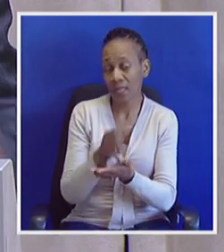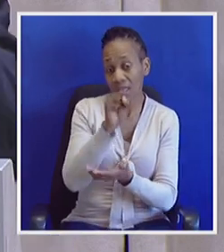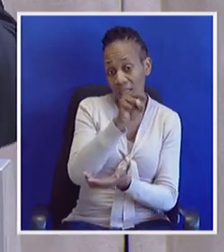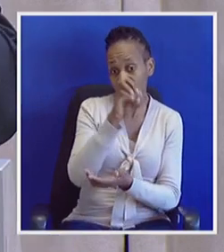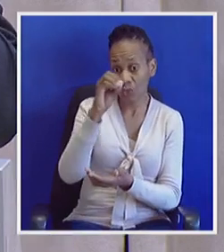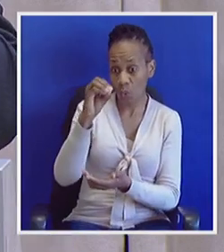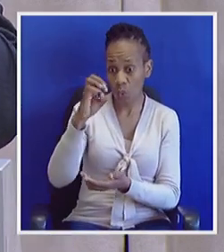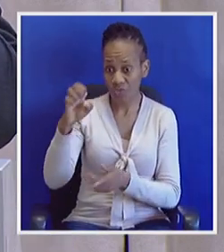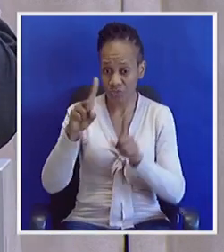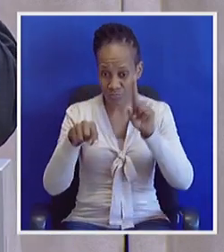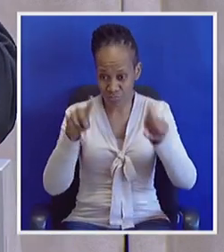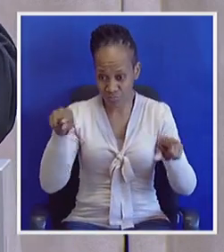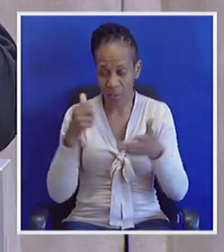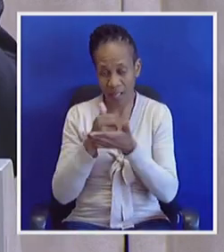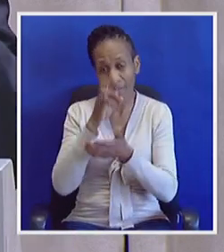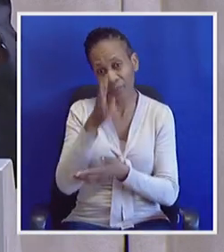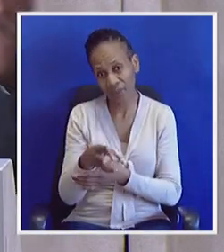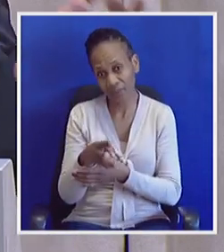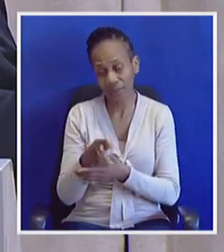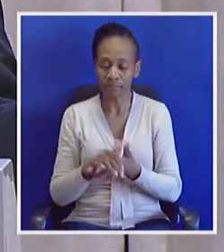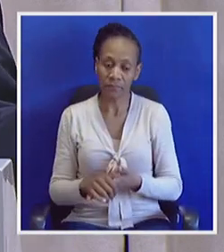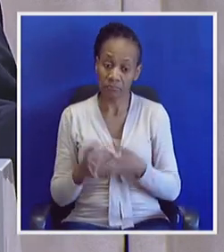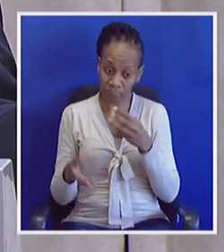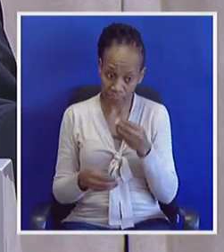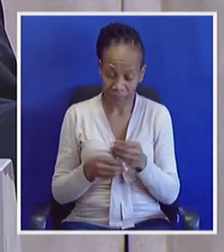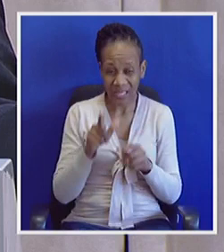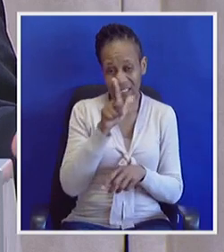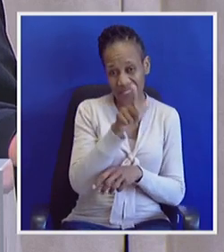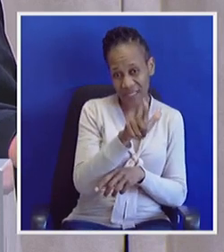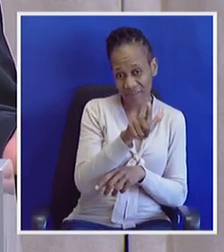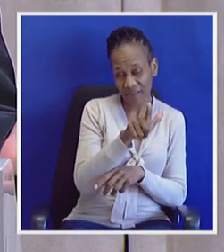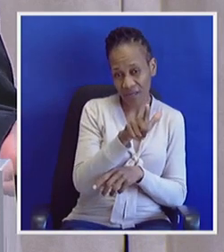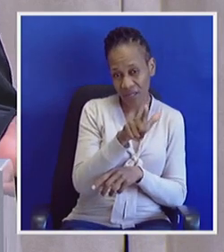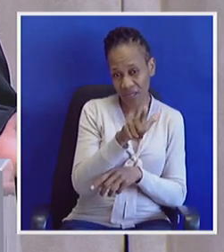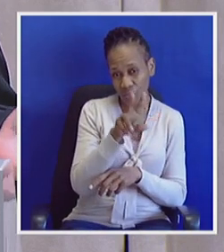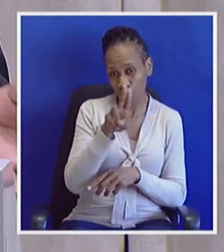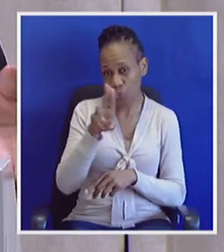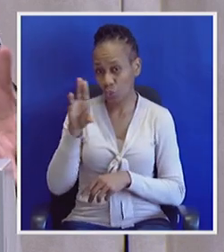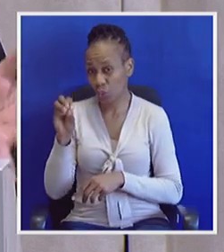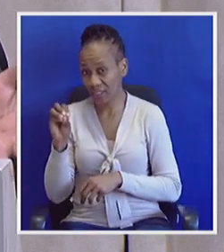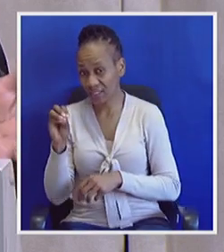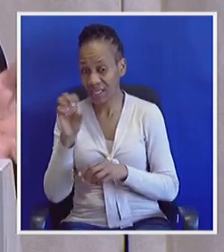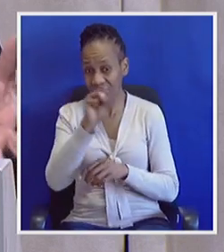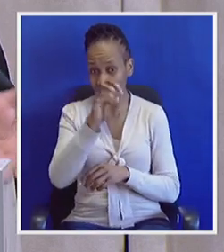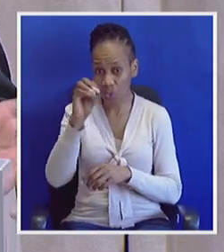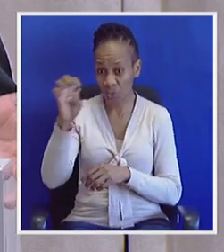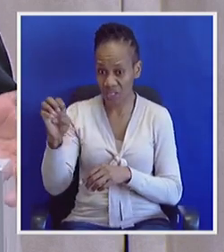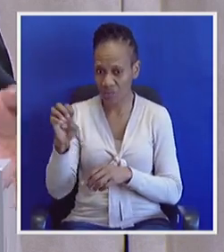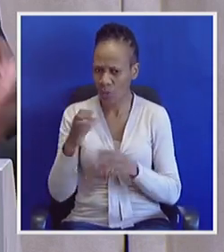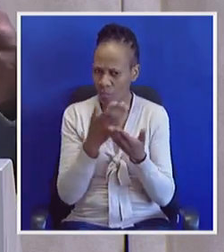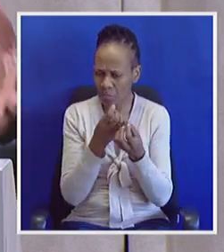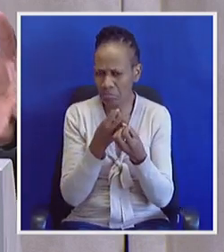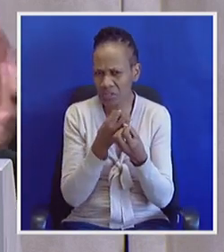state-owned enterprises. And let me tell you that there are 720 or so state-owned enterprises. Many of them are functioning